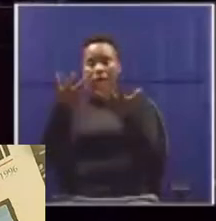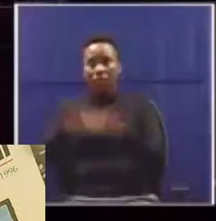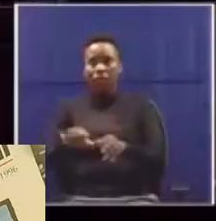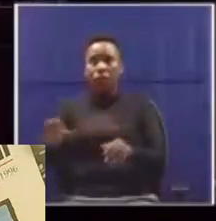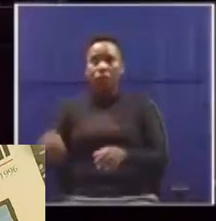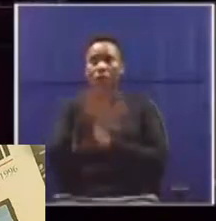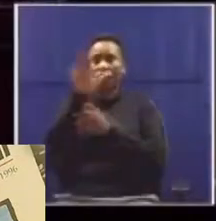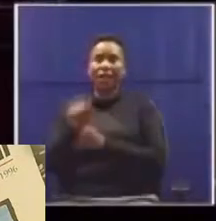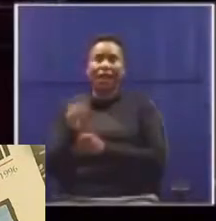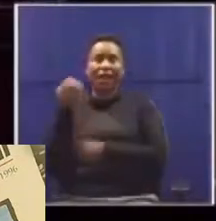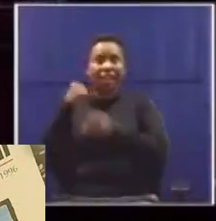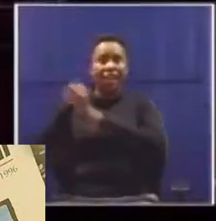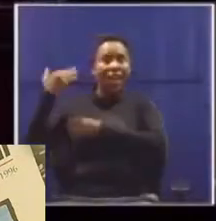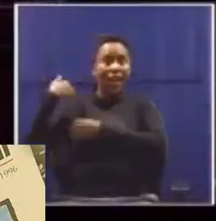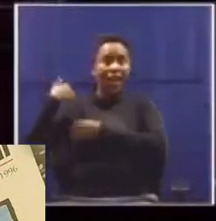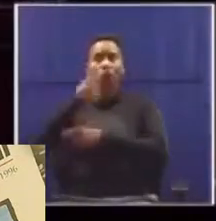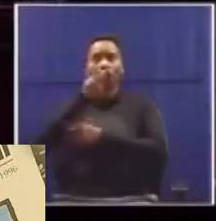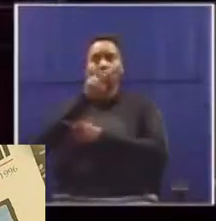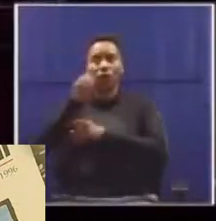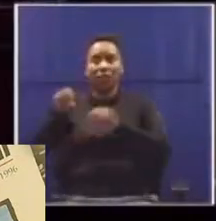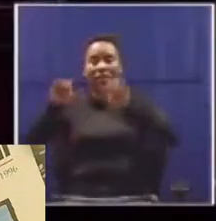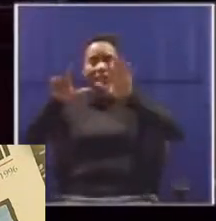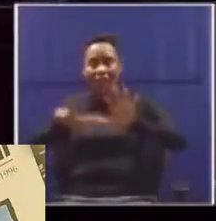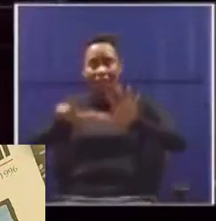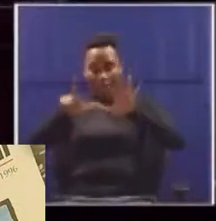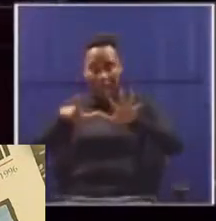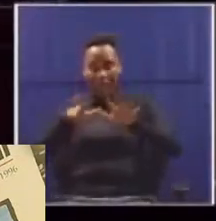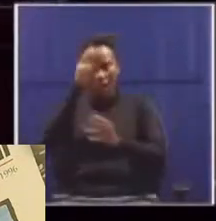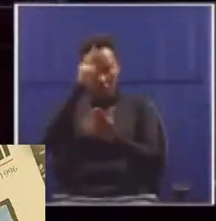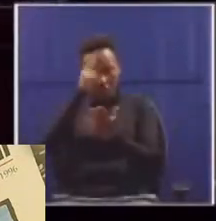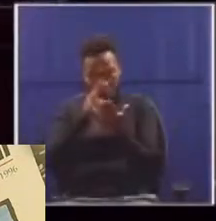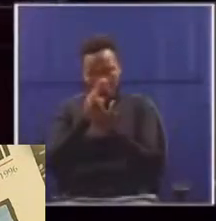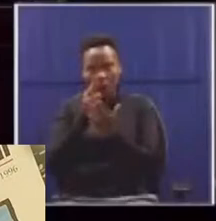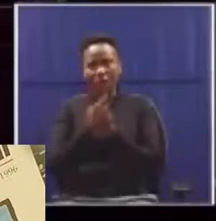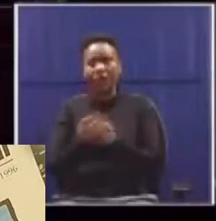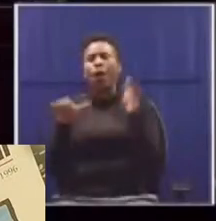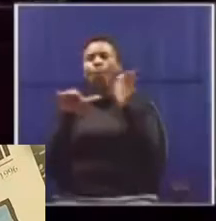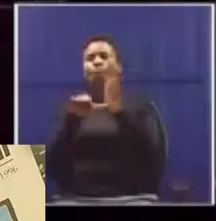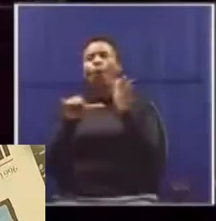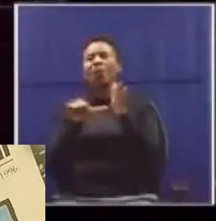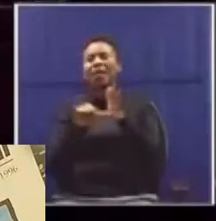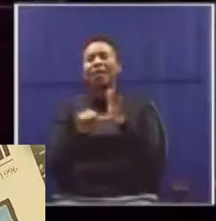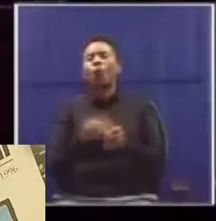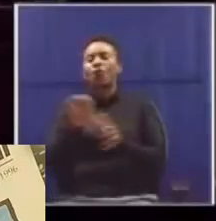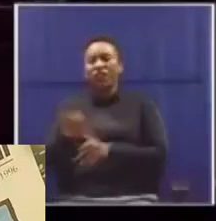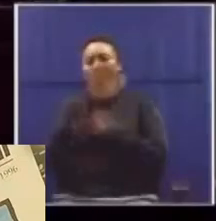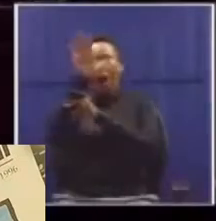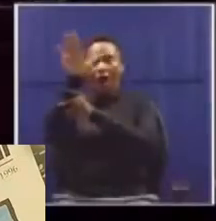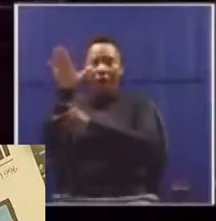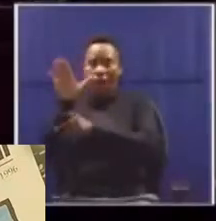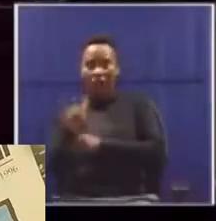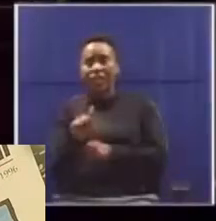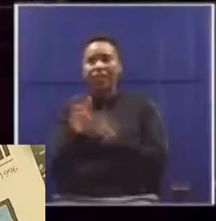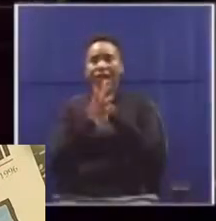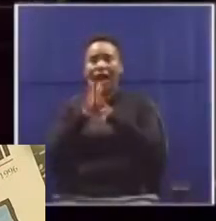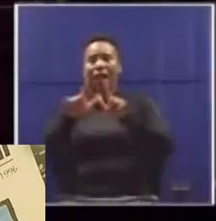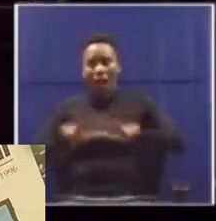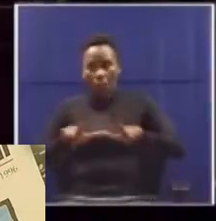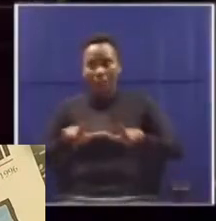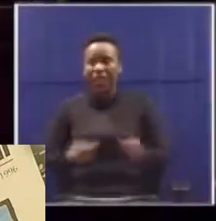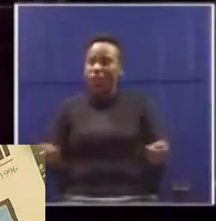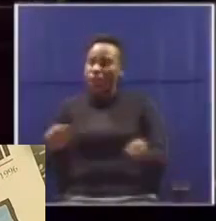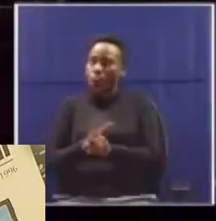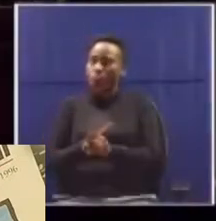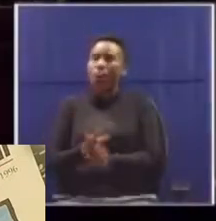in 2007 recognizing the importance of sign language and facilitating the full